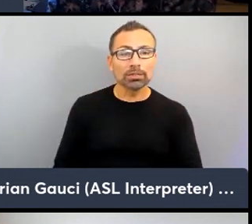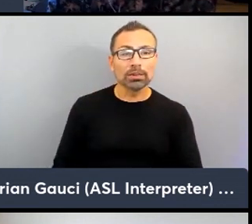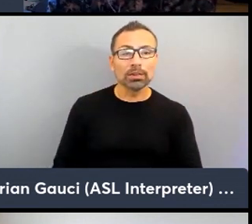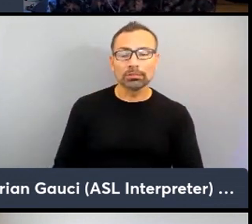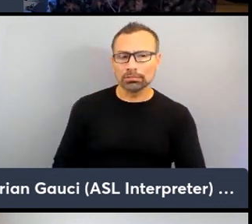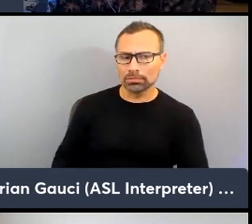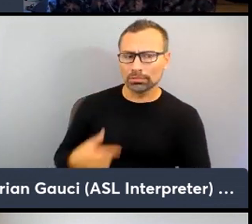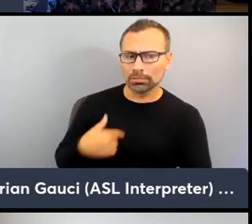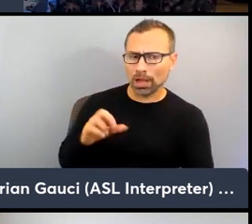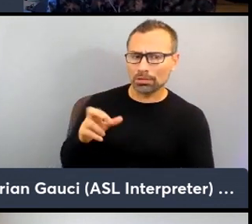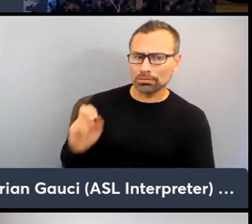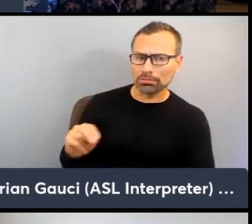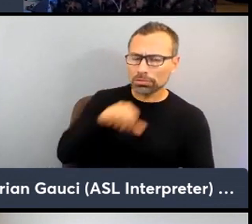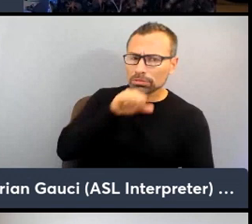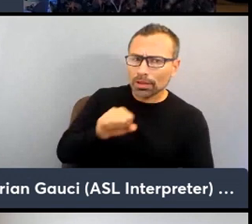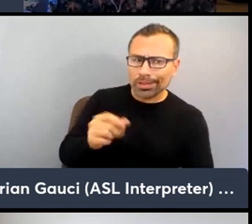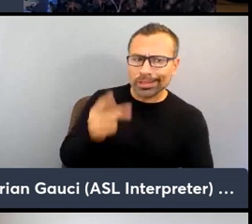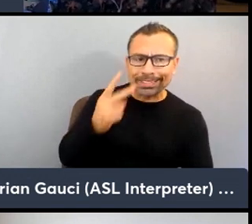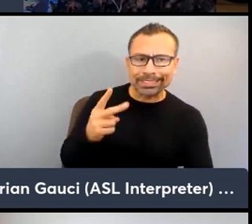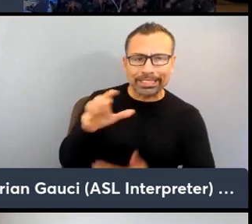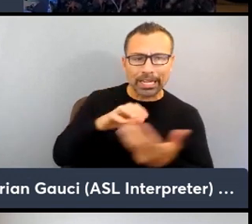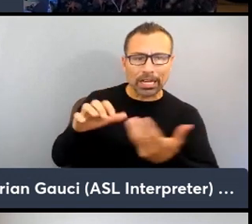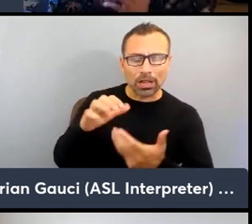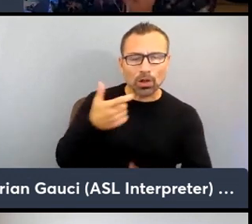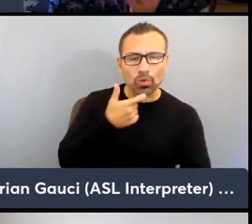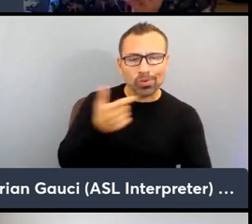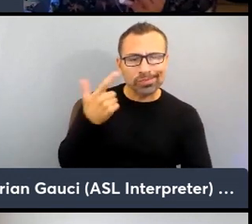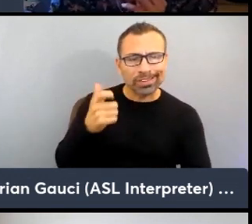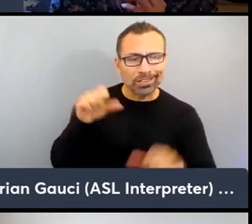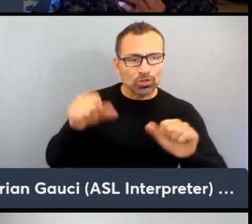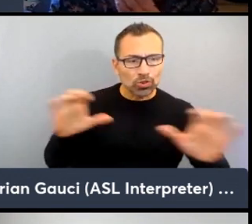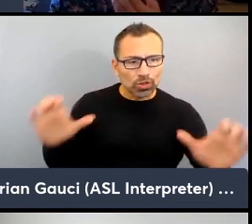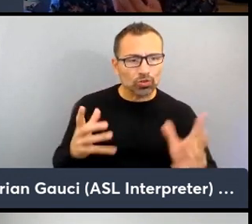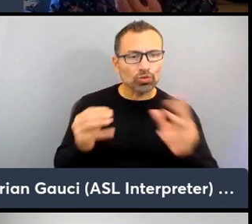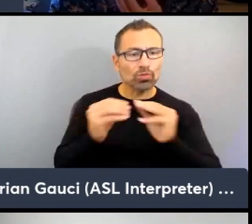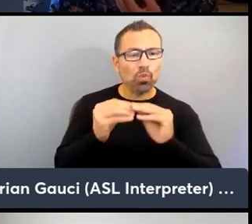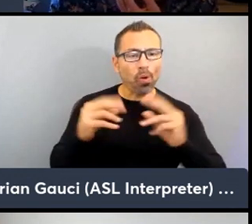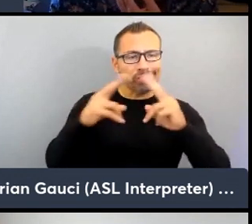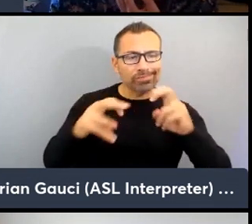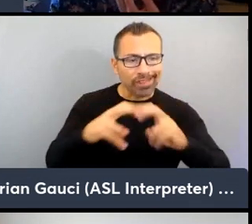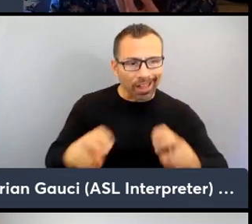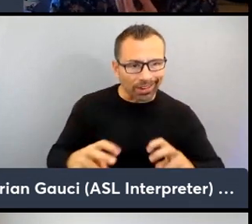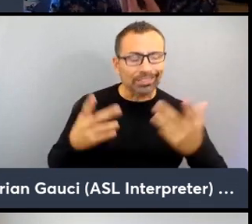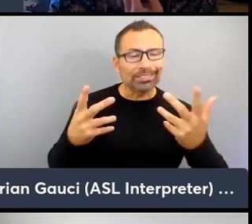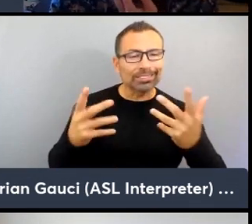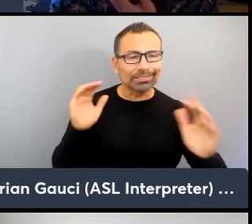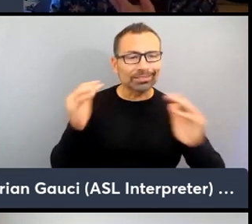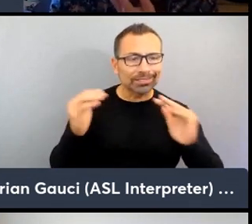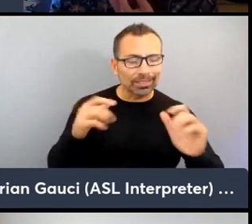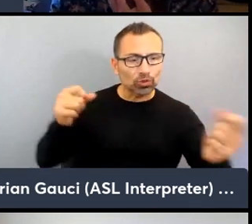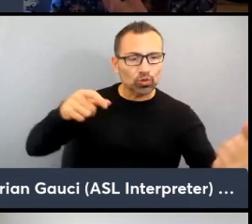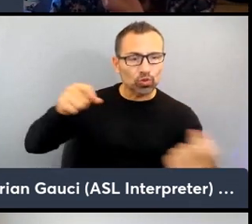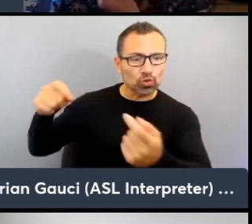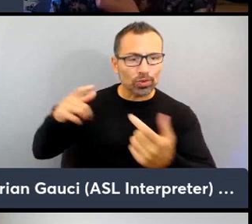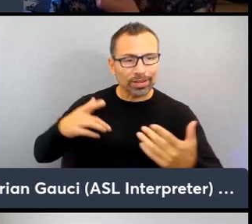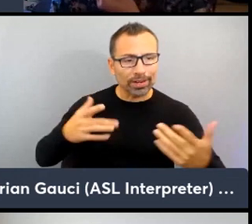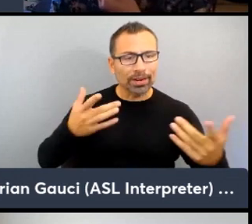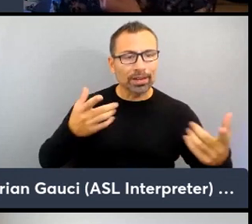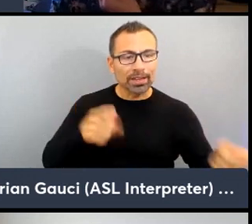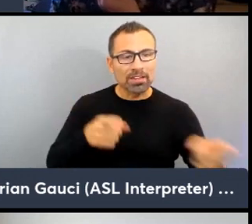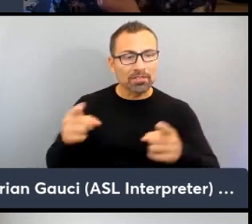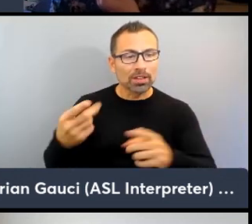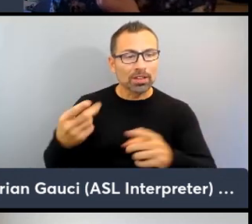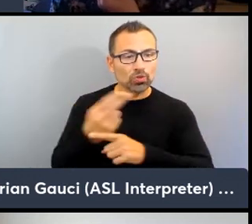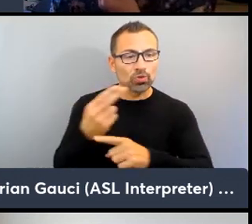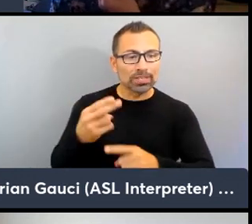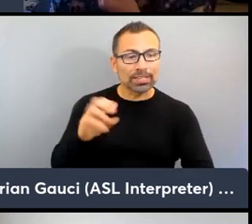like more analysis against it and like trigger events using EventBridge as well. Yeah, CloudWatch insights, and you could query